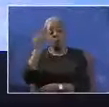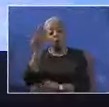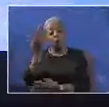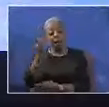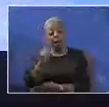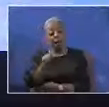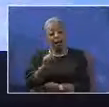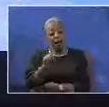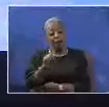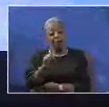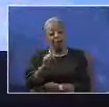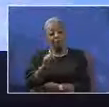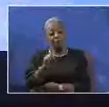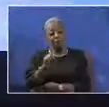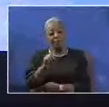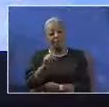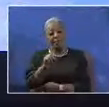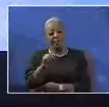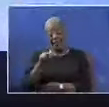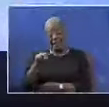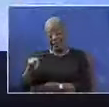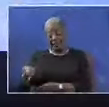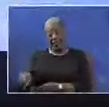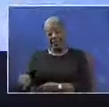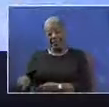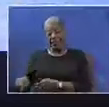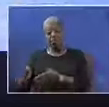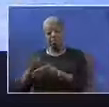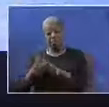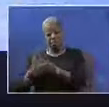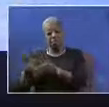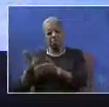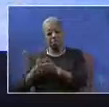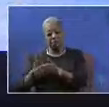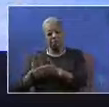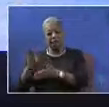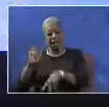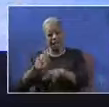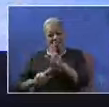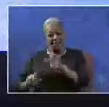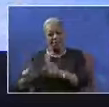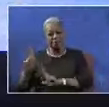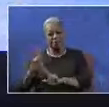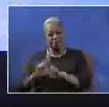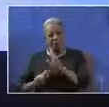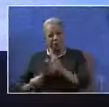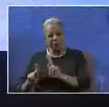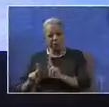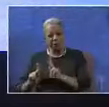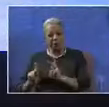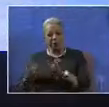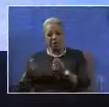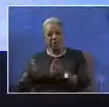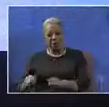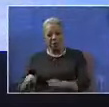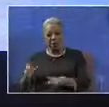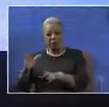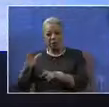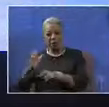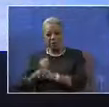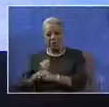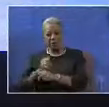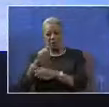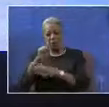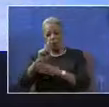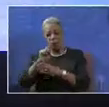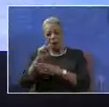a census from David's perspective, after they had counted the people, and once he received the number that there was 1.3